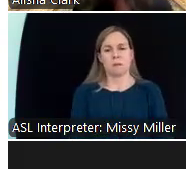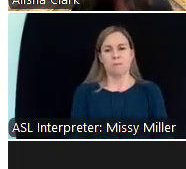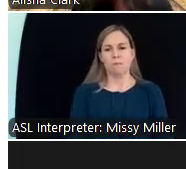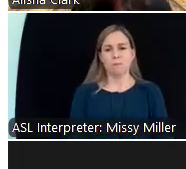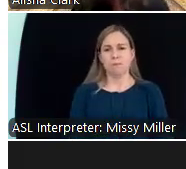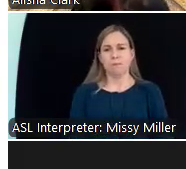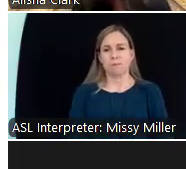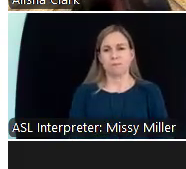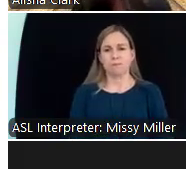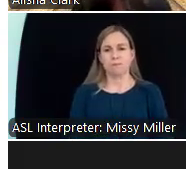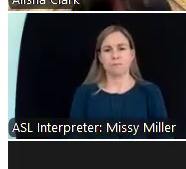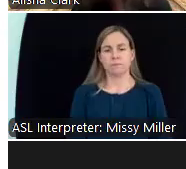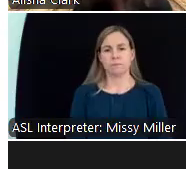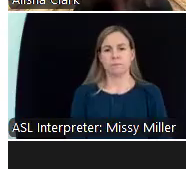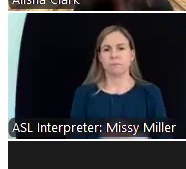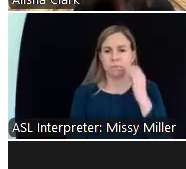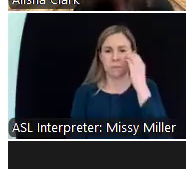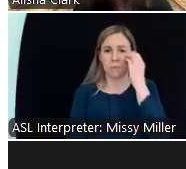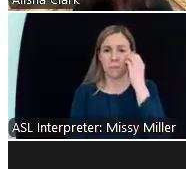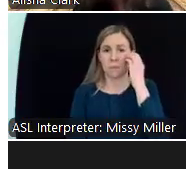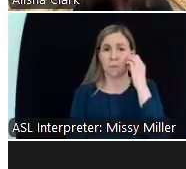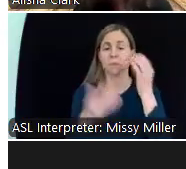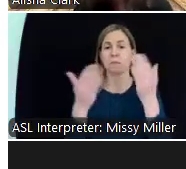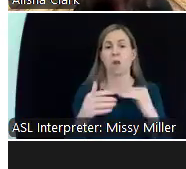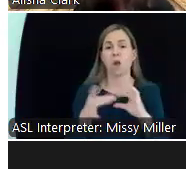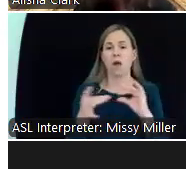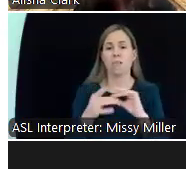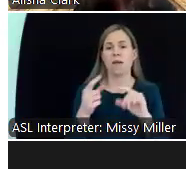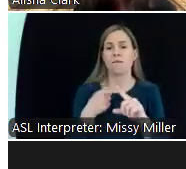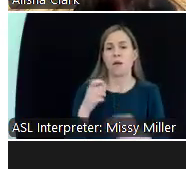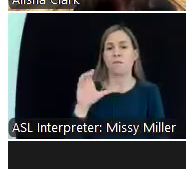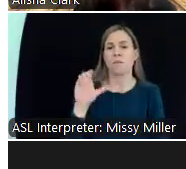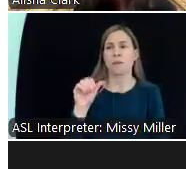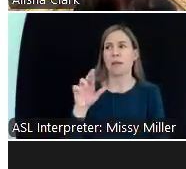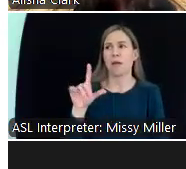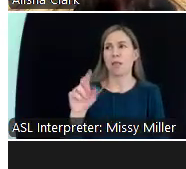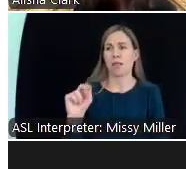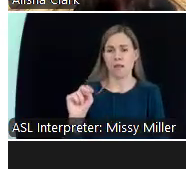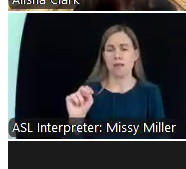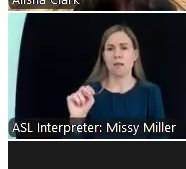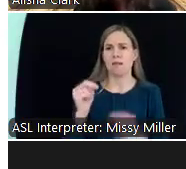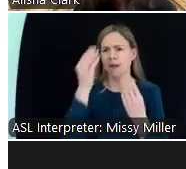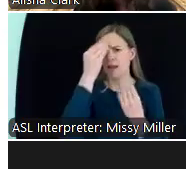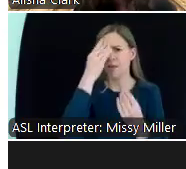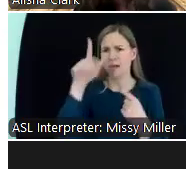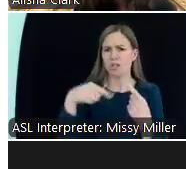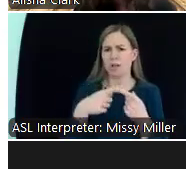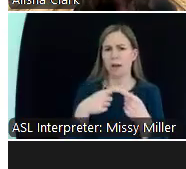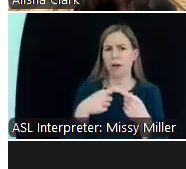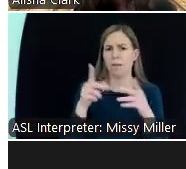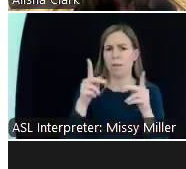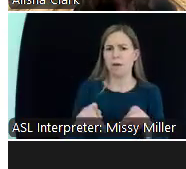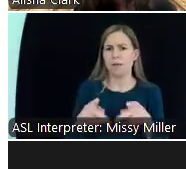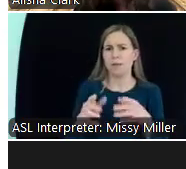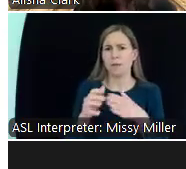And we have a comment from Carolyn, put information about participant direction on the Division of Long-Term Service and